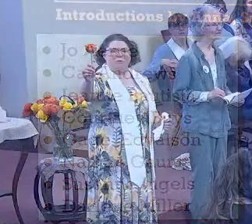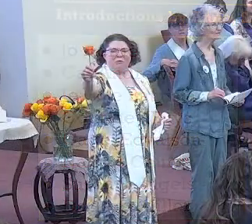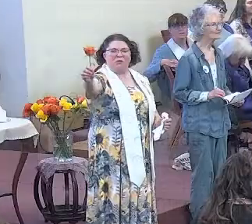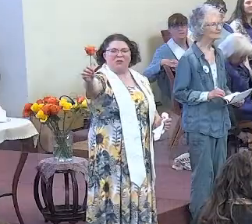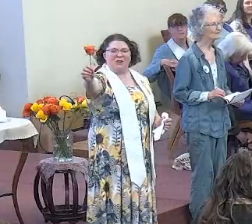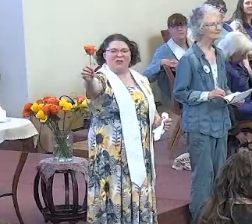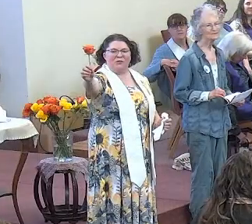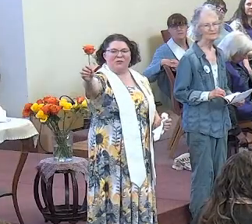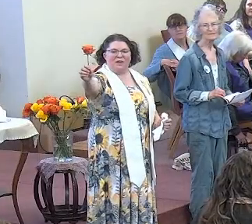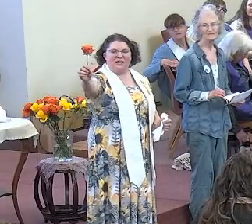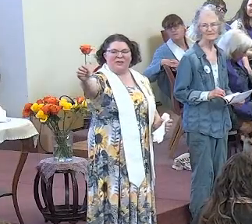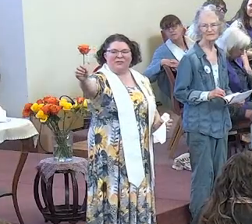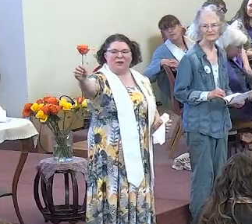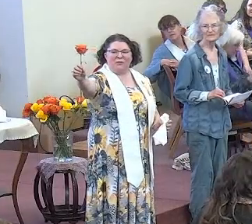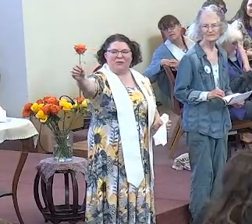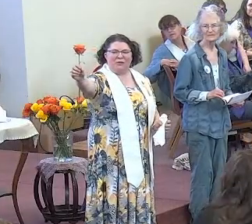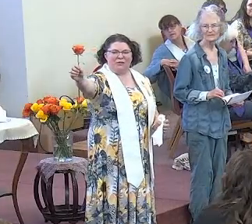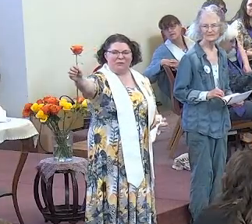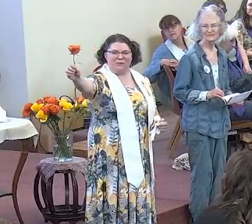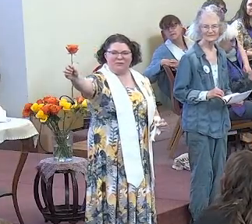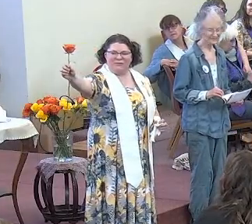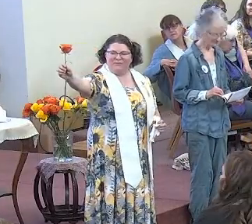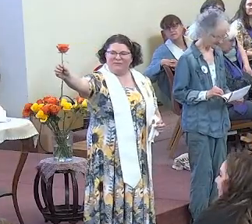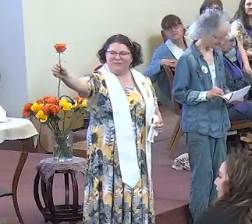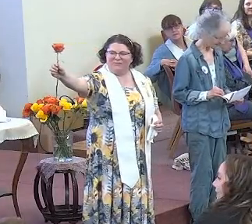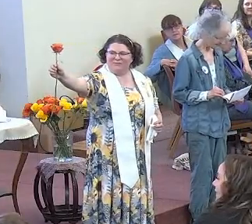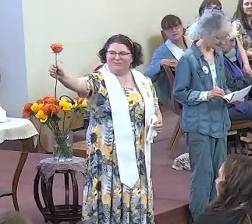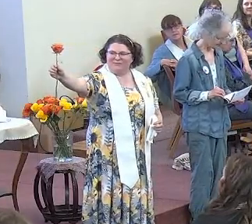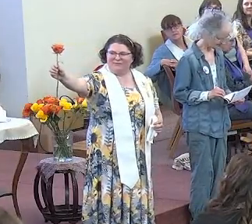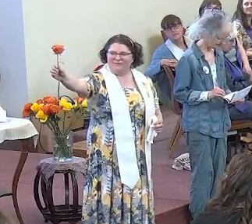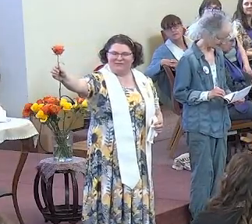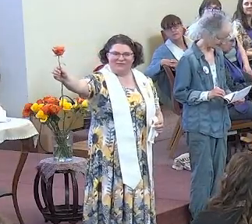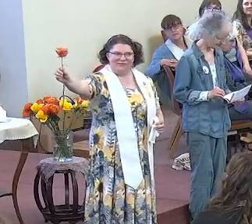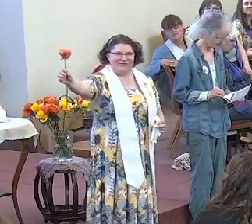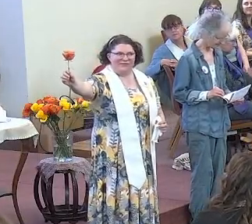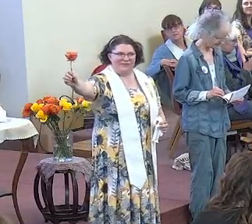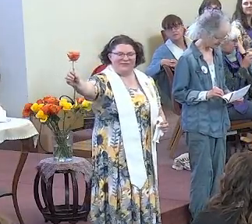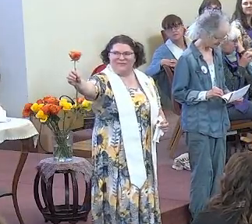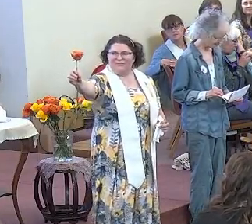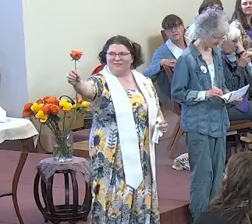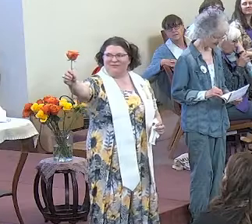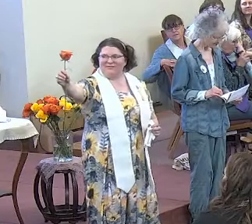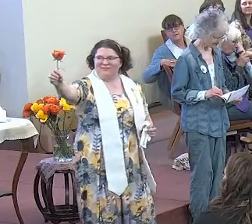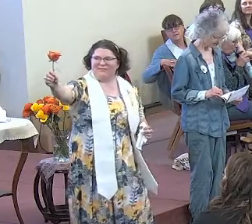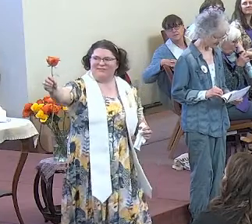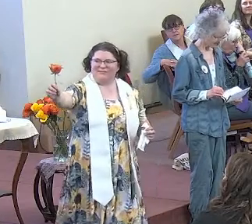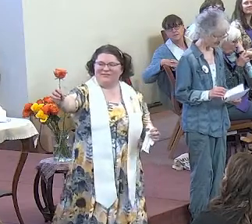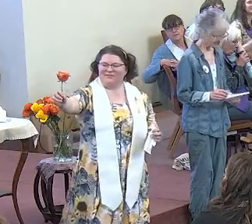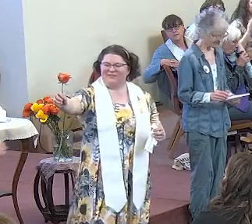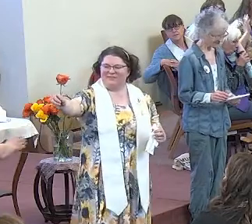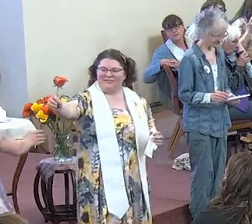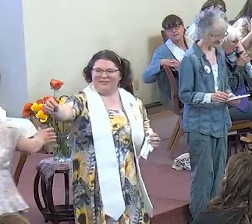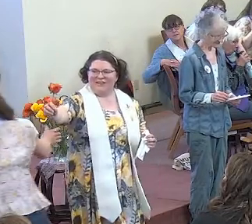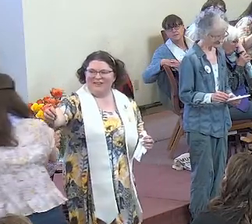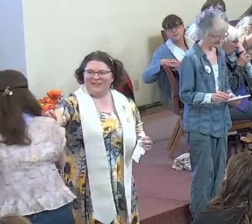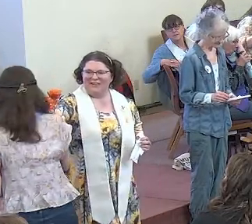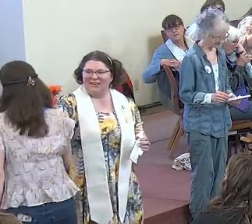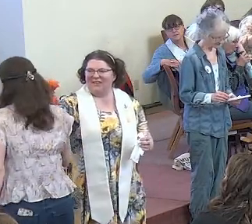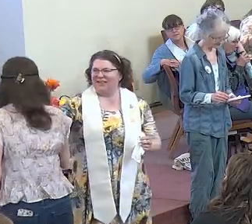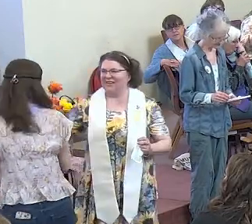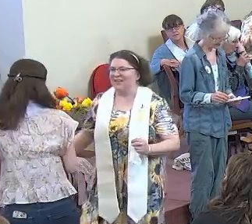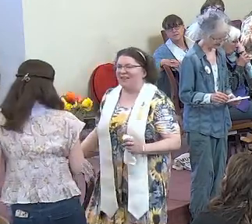Annie, would you like to take Oh, yeah, that's a great idea. So Jeff Minden and Annie Minden are